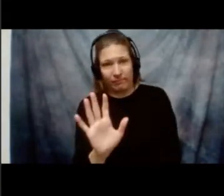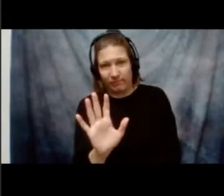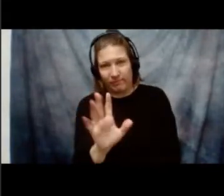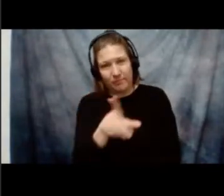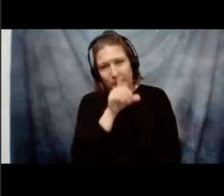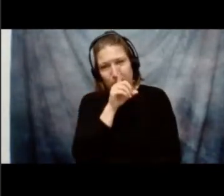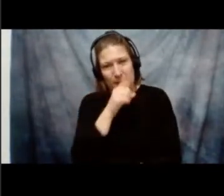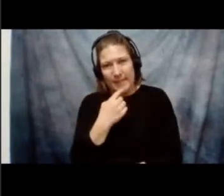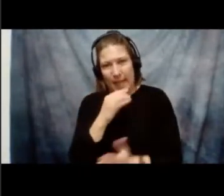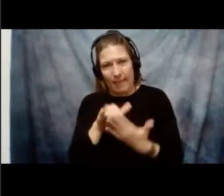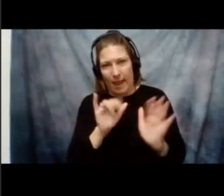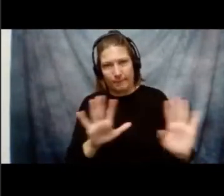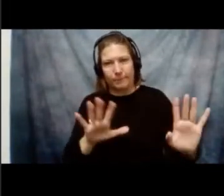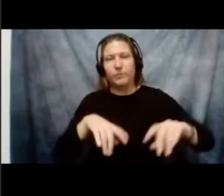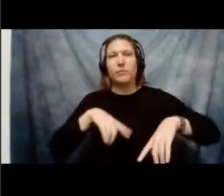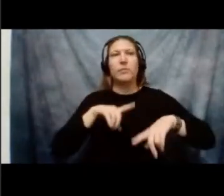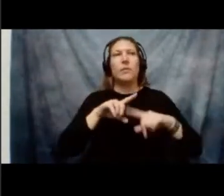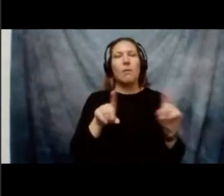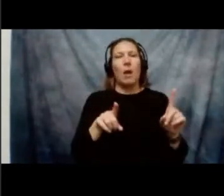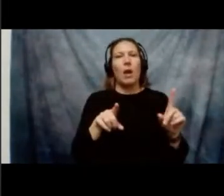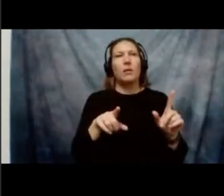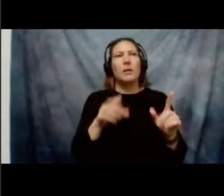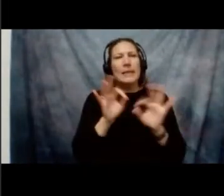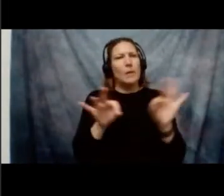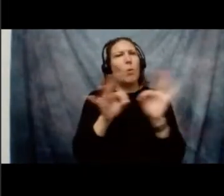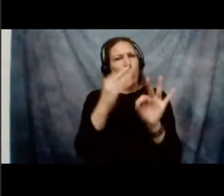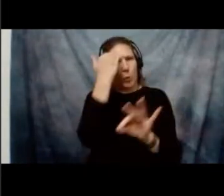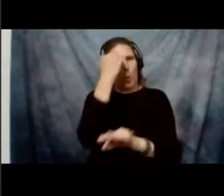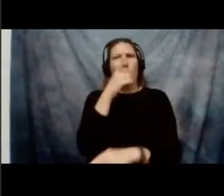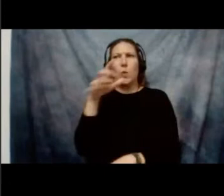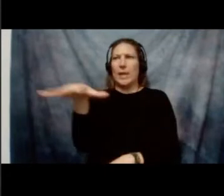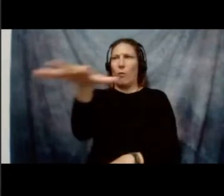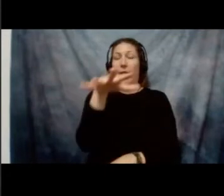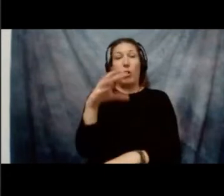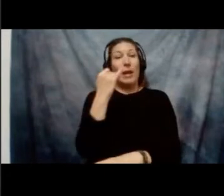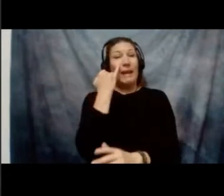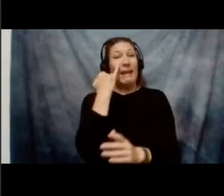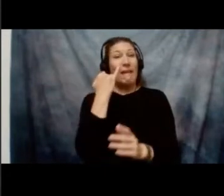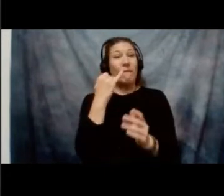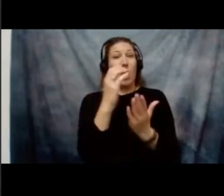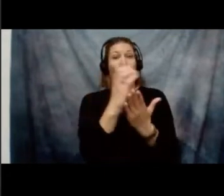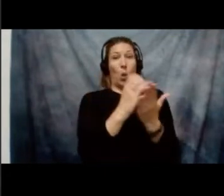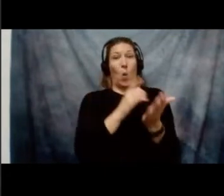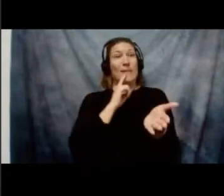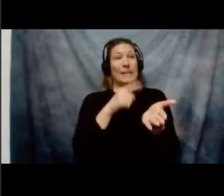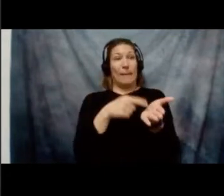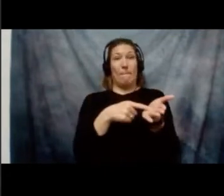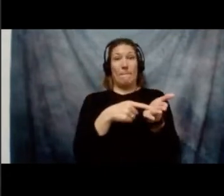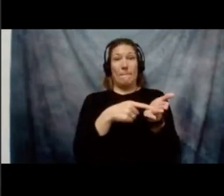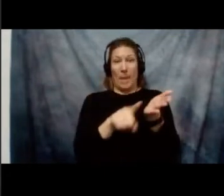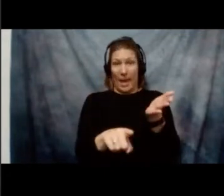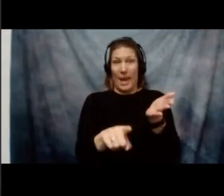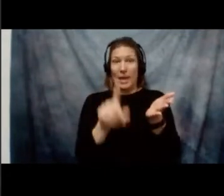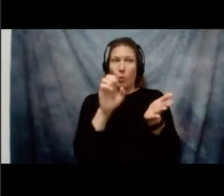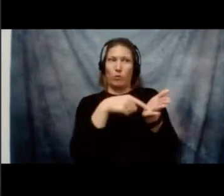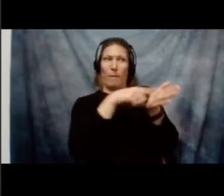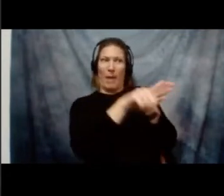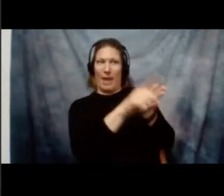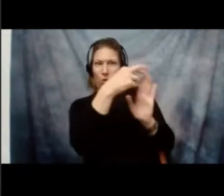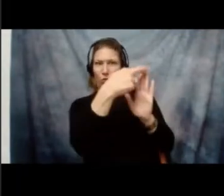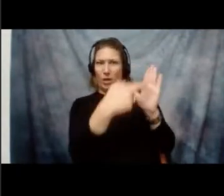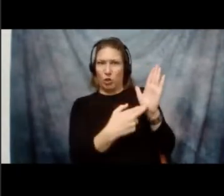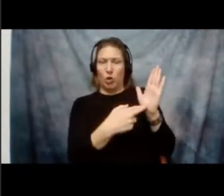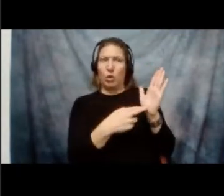paid course, I assume you're going out to the world. And so you have to assume that you have all